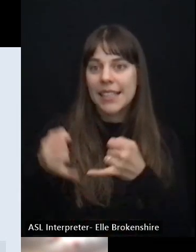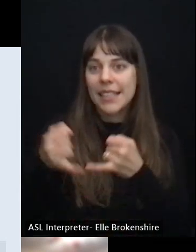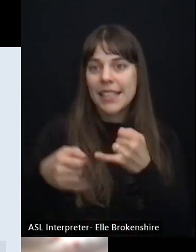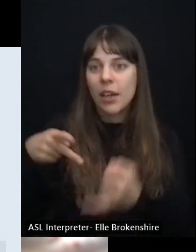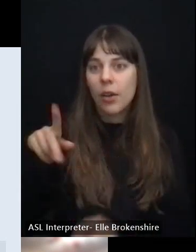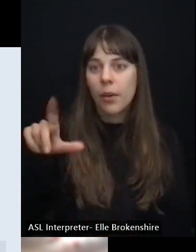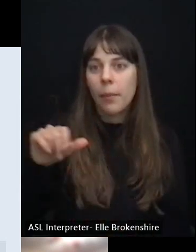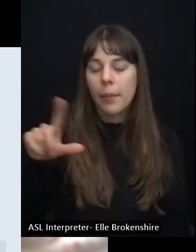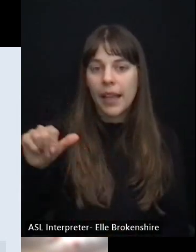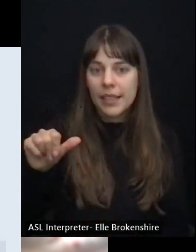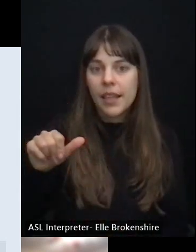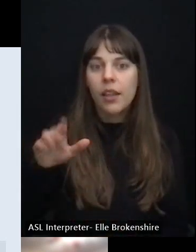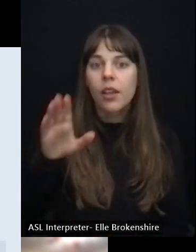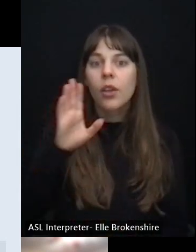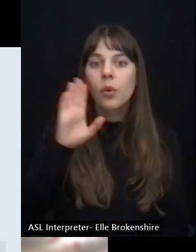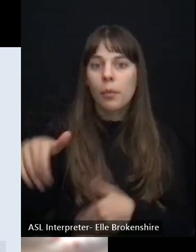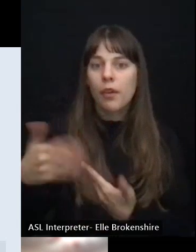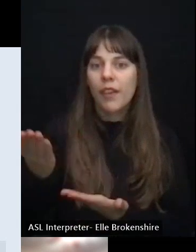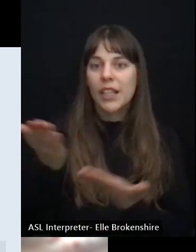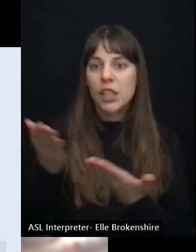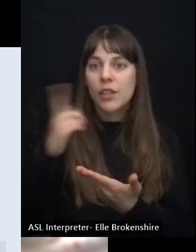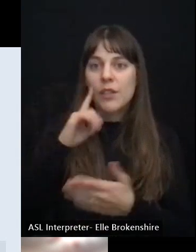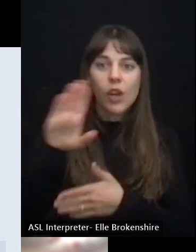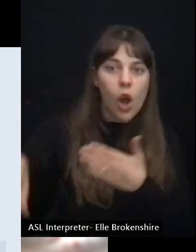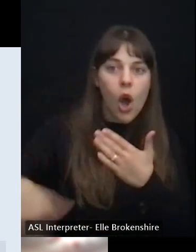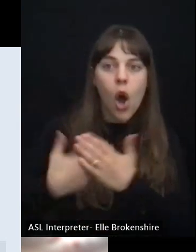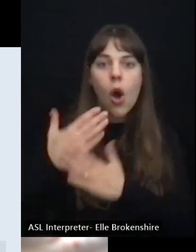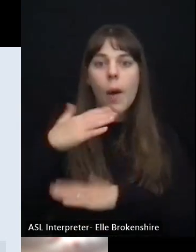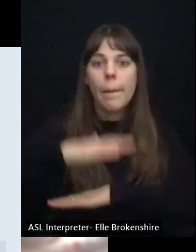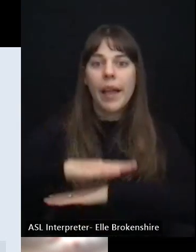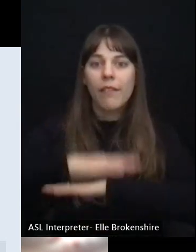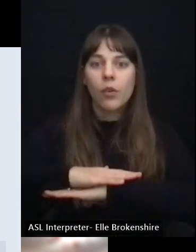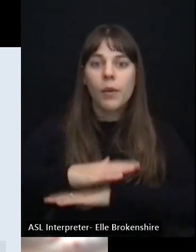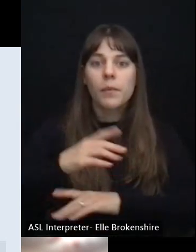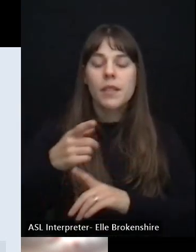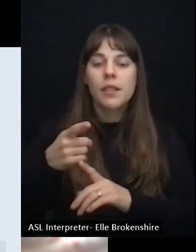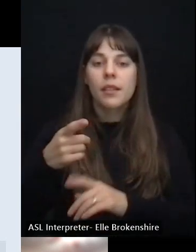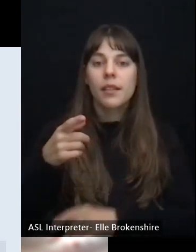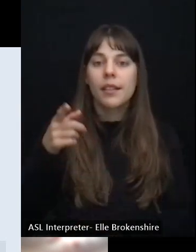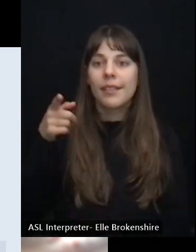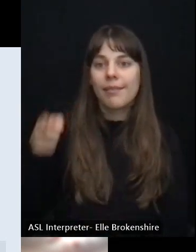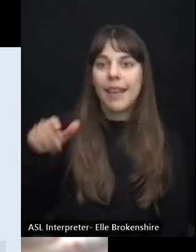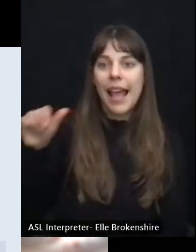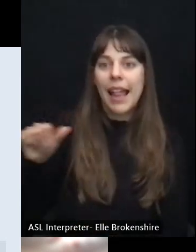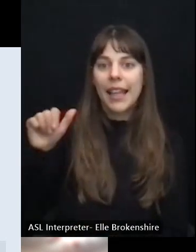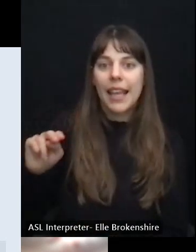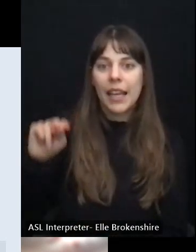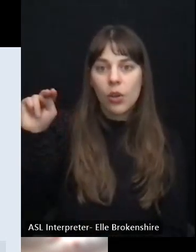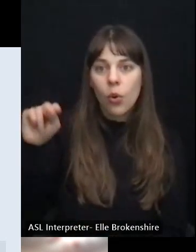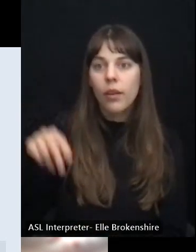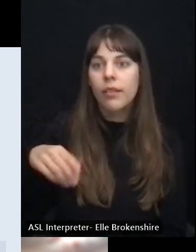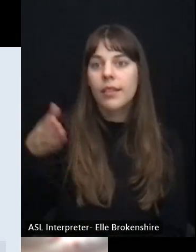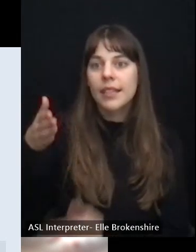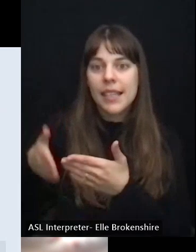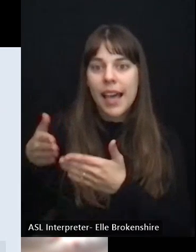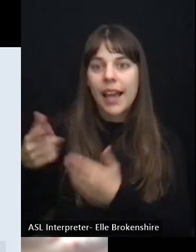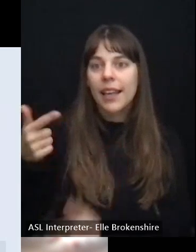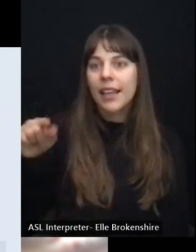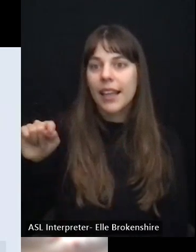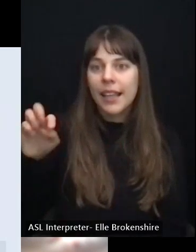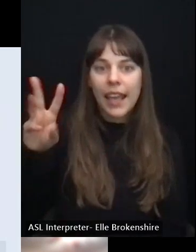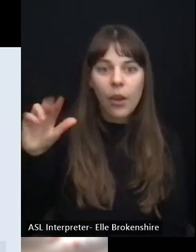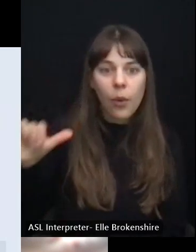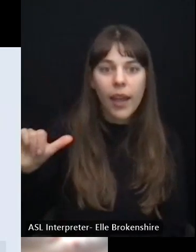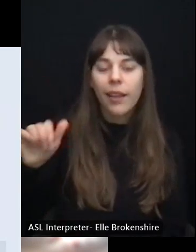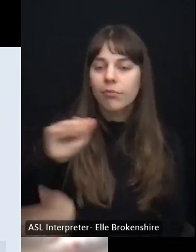we will then use a small section of what we call single track operations to go to Still Plaza and maintain service there for